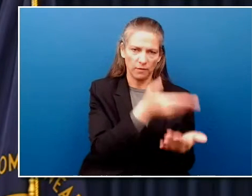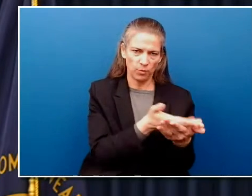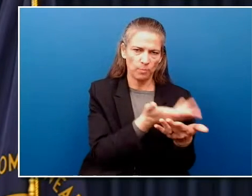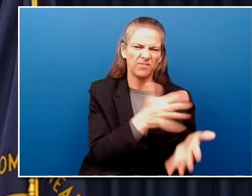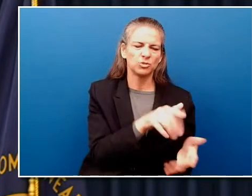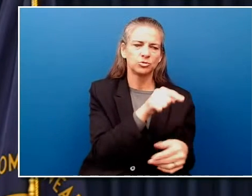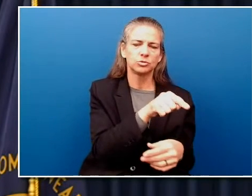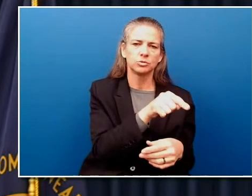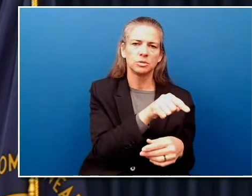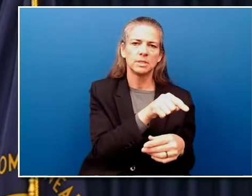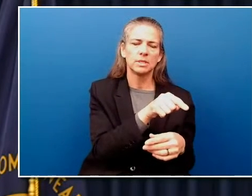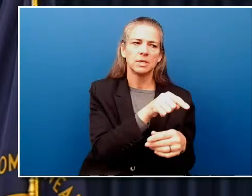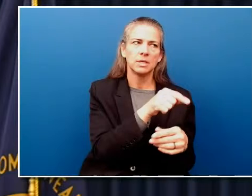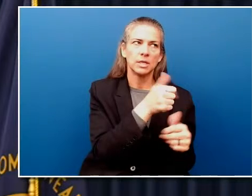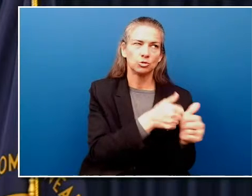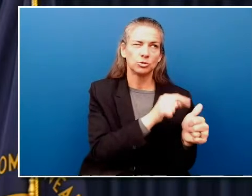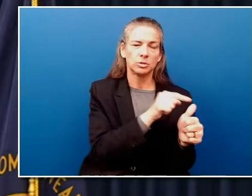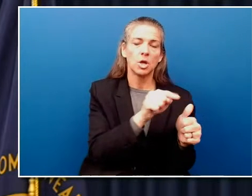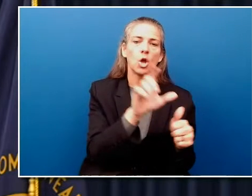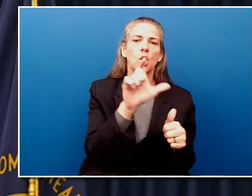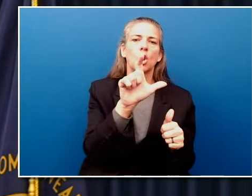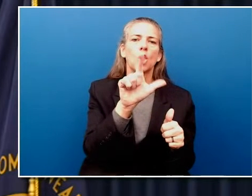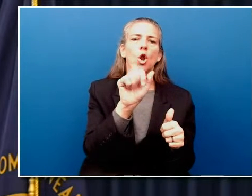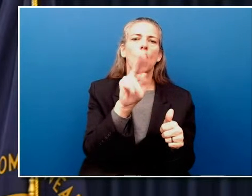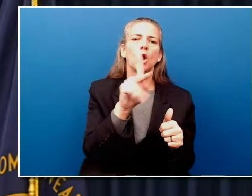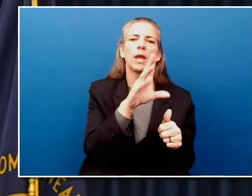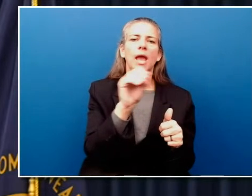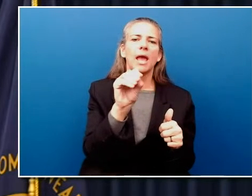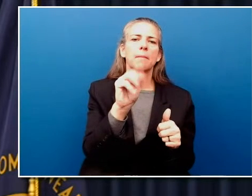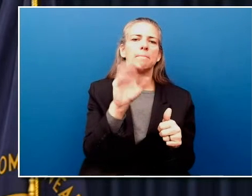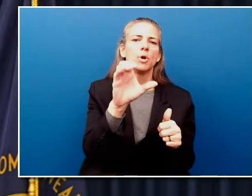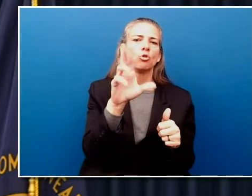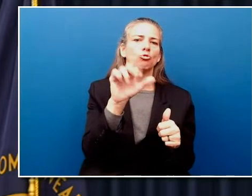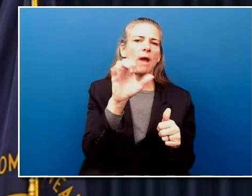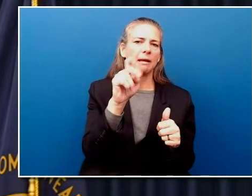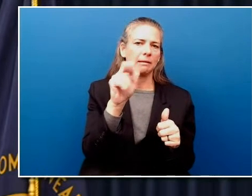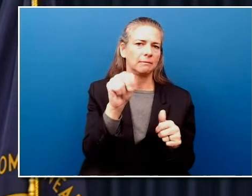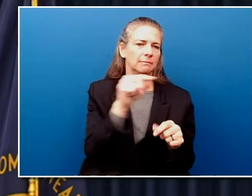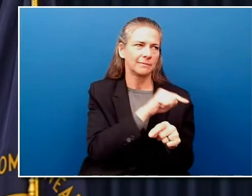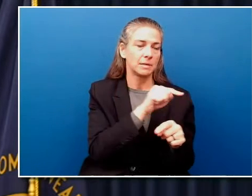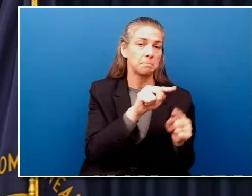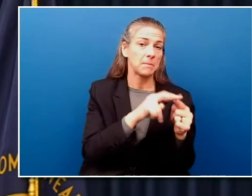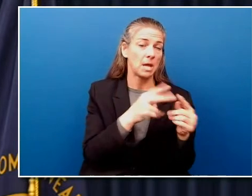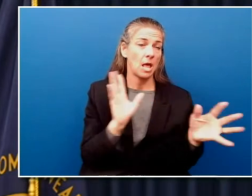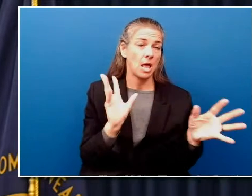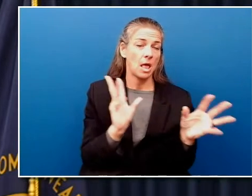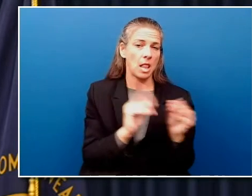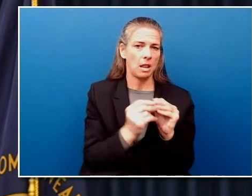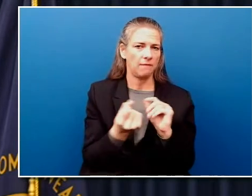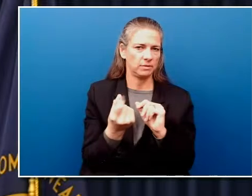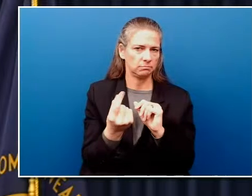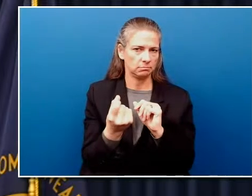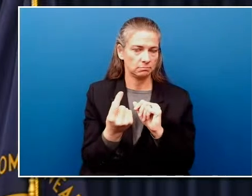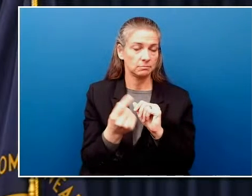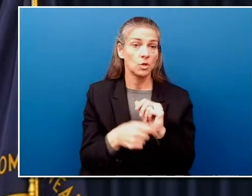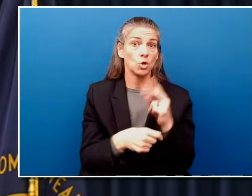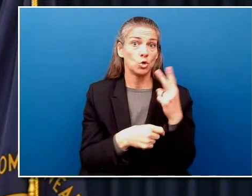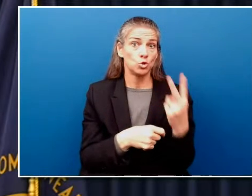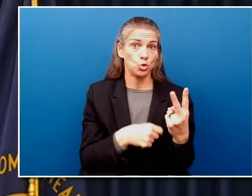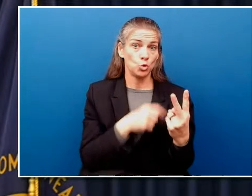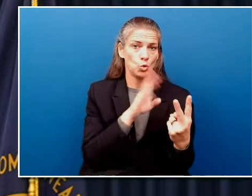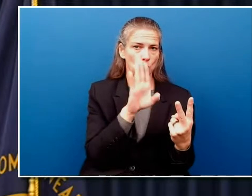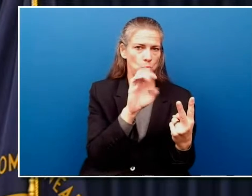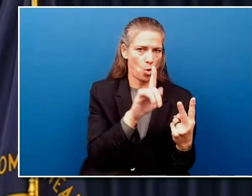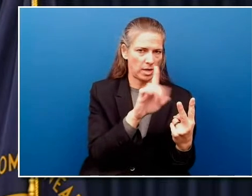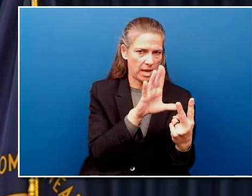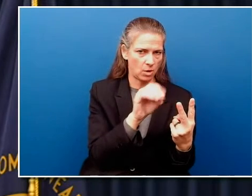tornado, each confirmed in Clark and McCracken counties. So that means we've had two confirmed in Boyd, one in